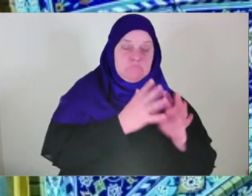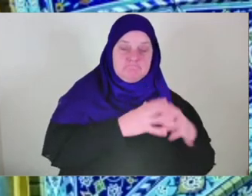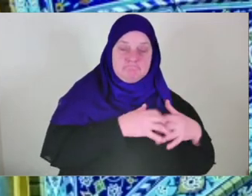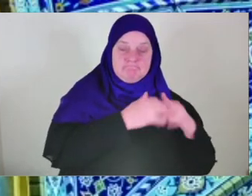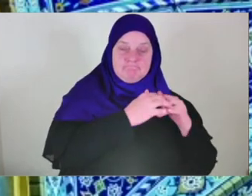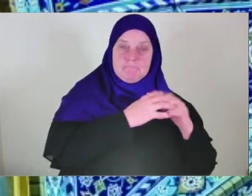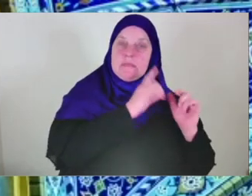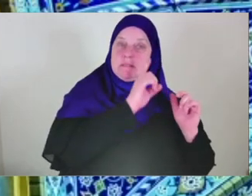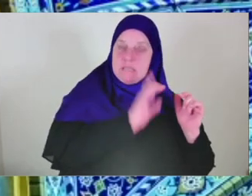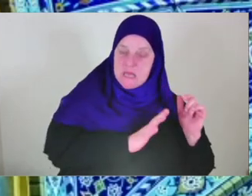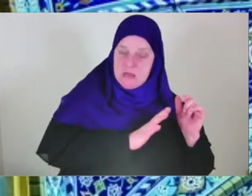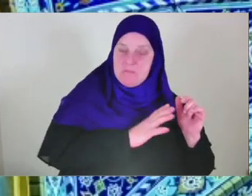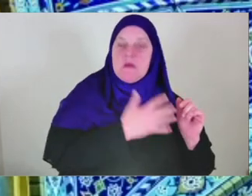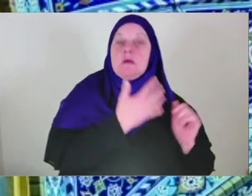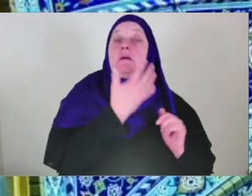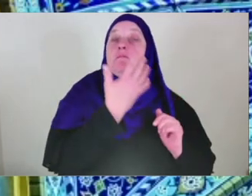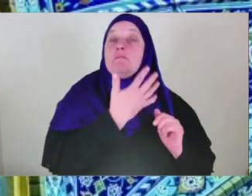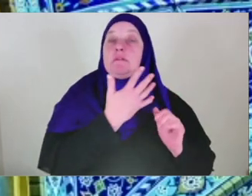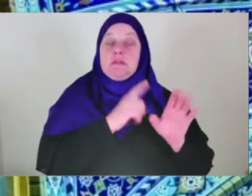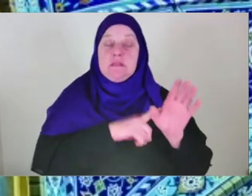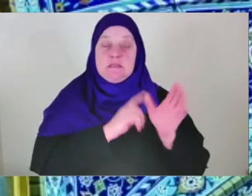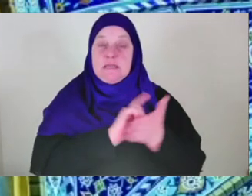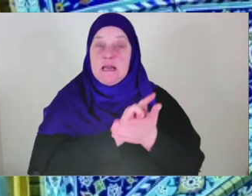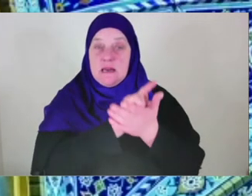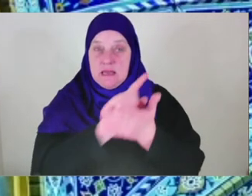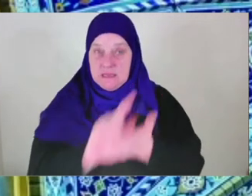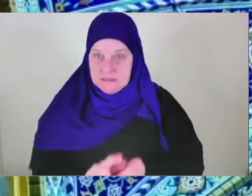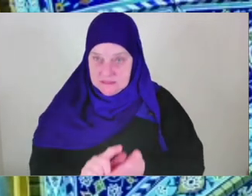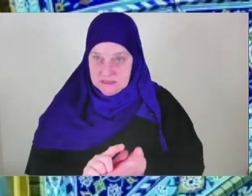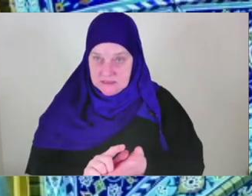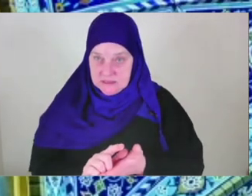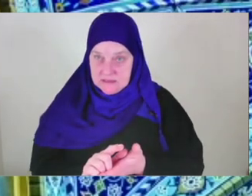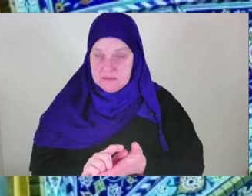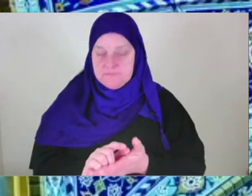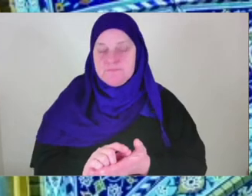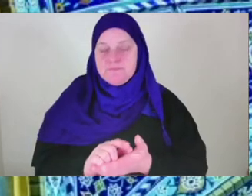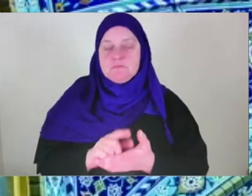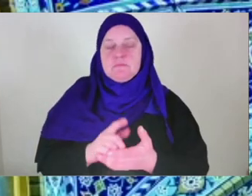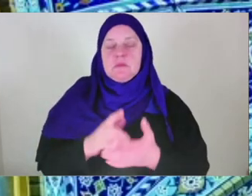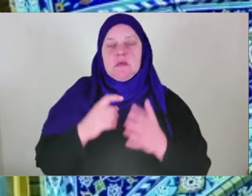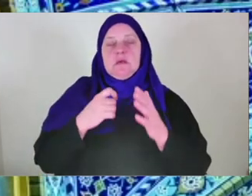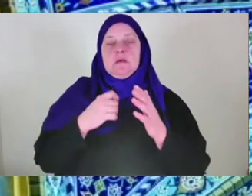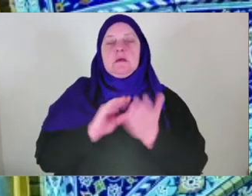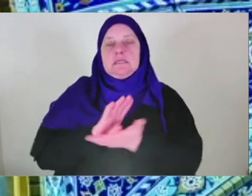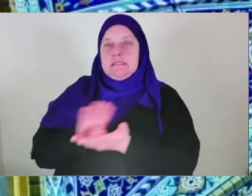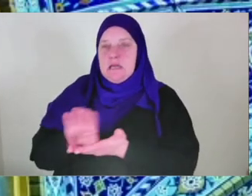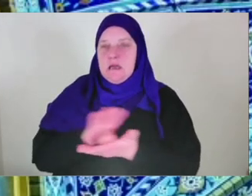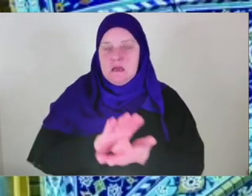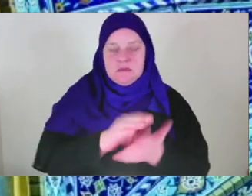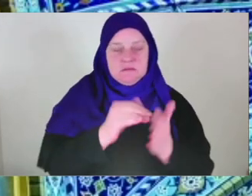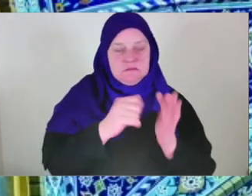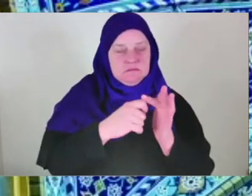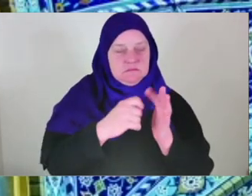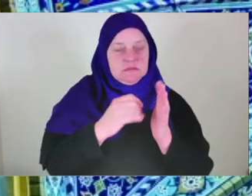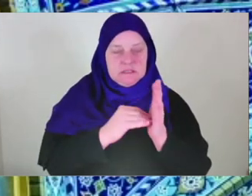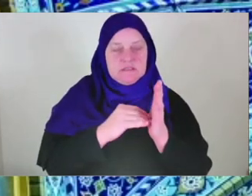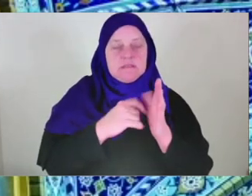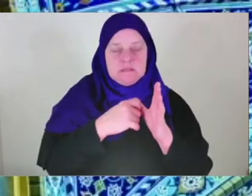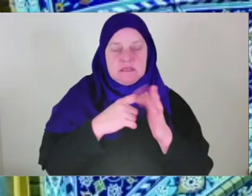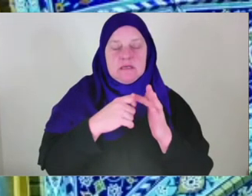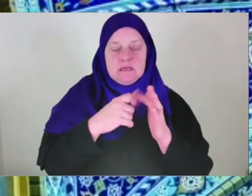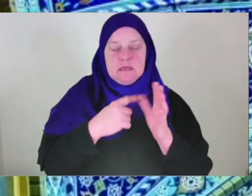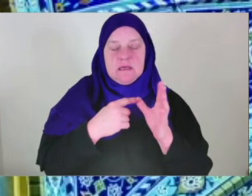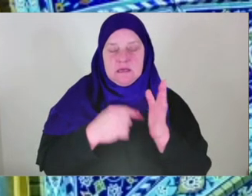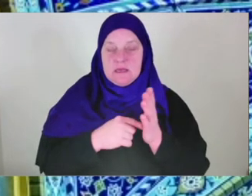And interestingly, the term used in the Quran for the obligation of the zakat is sadaqa. Khudh min amwalihim sadaqa. In other ayah